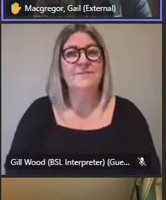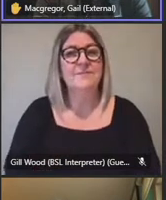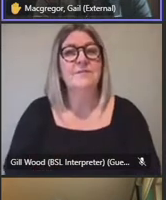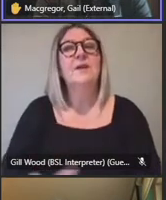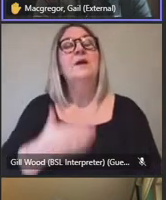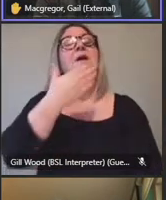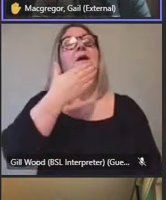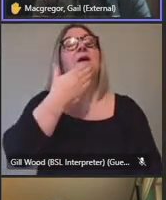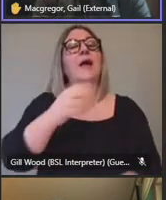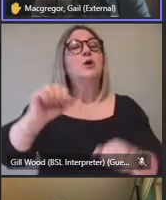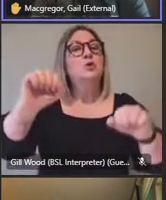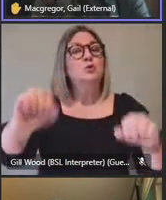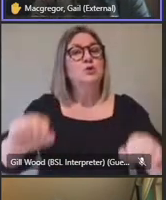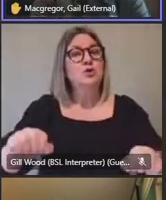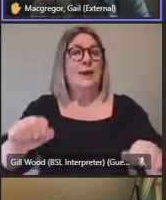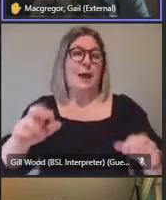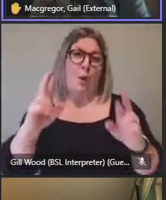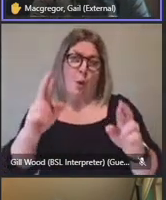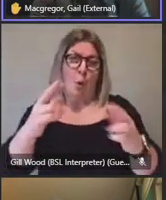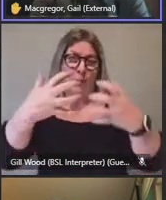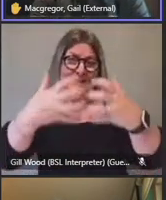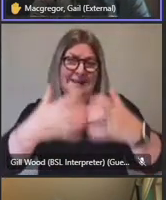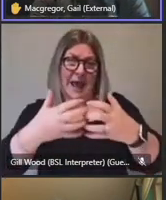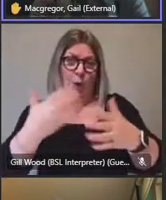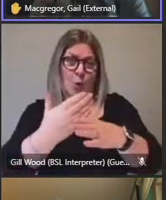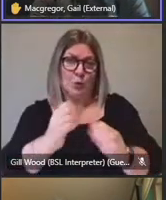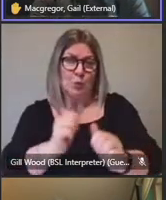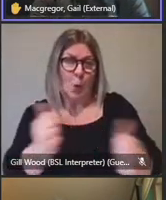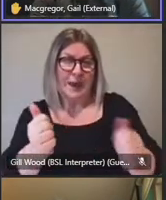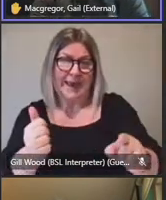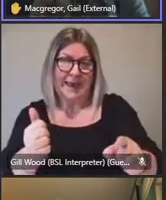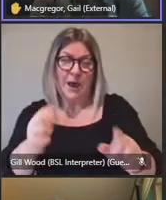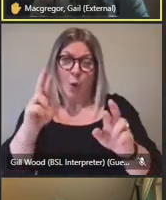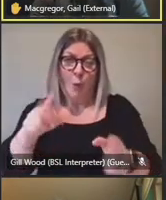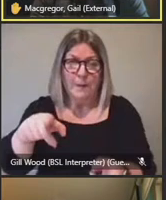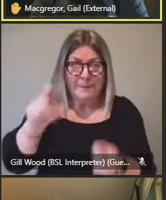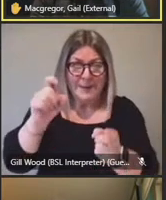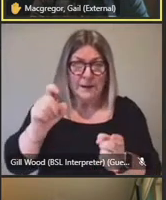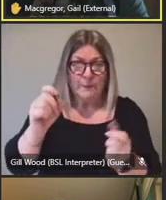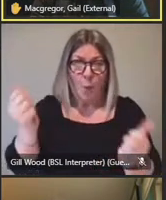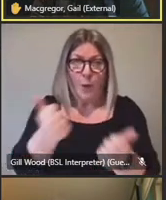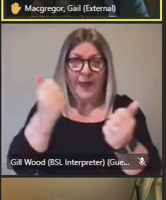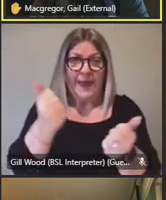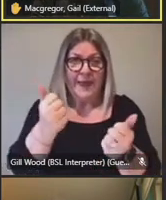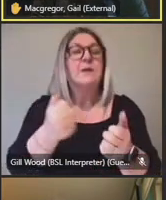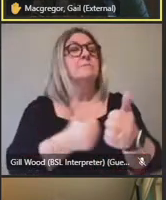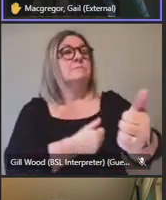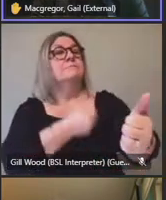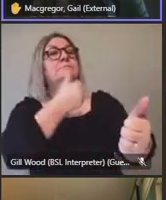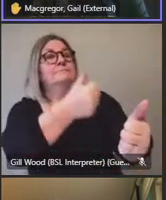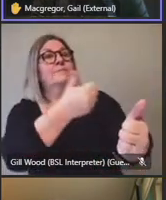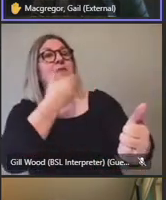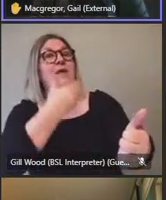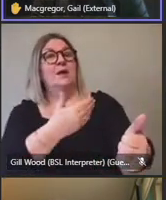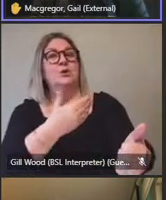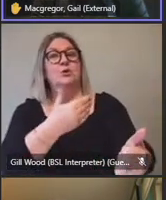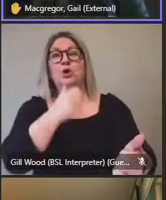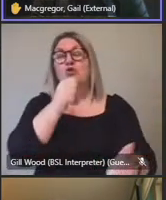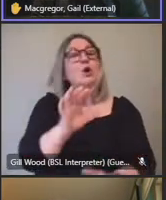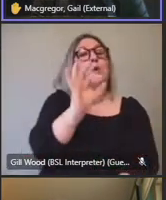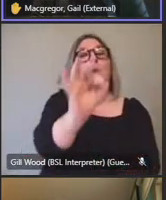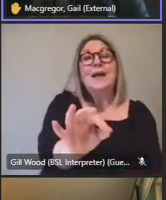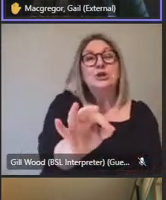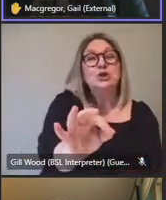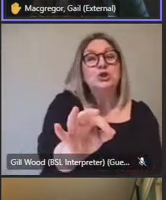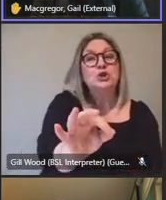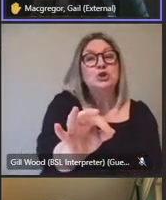Thank you, Chair. We'll see how the tech works now. Can you all hear me okay? Yes. It's not a question. Are we moving